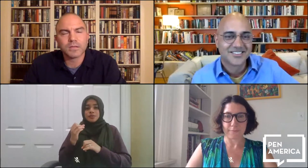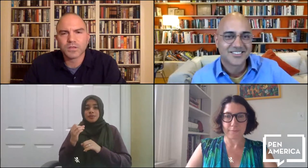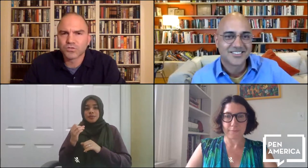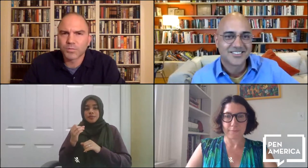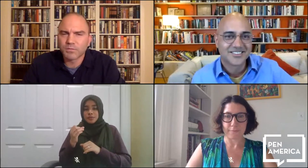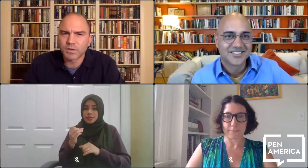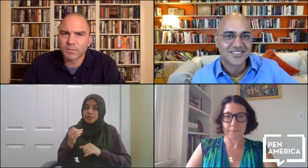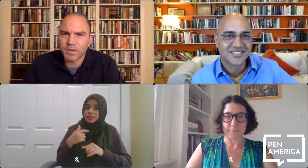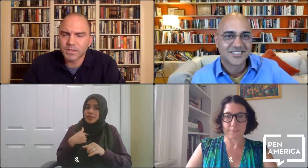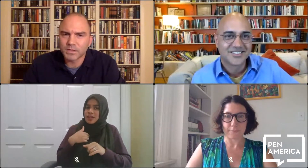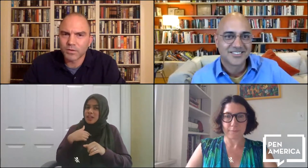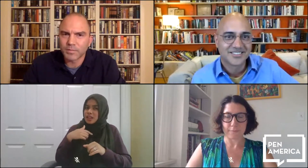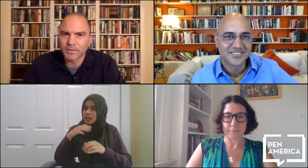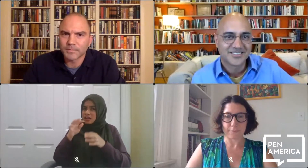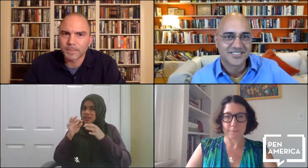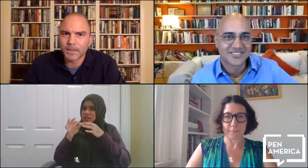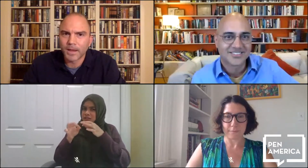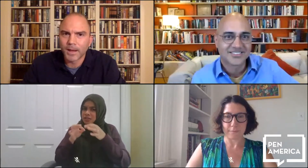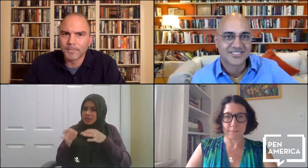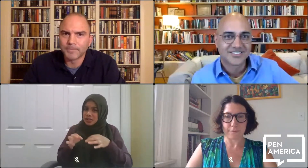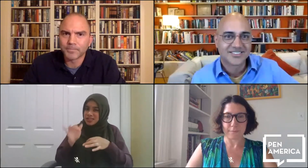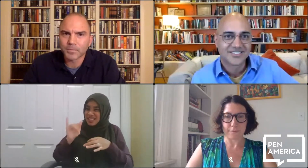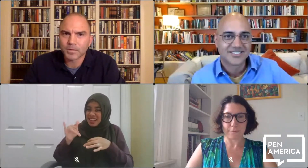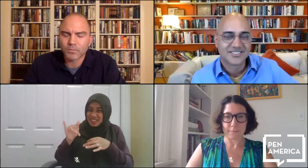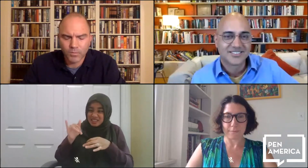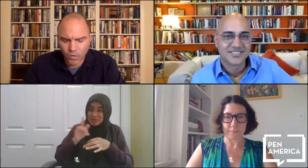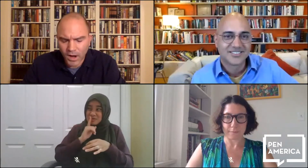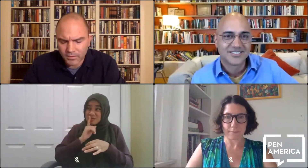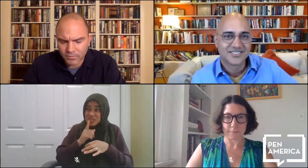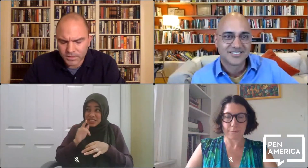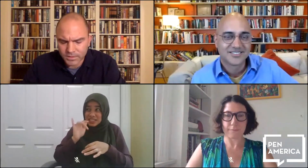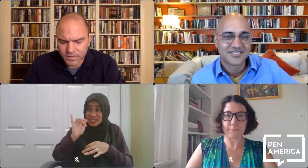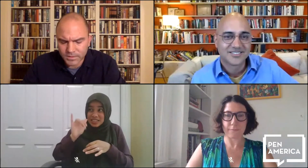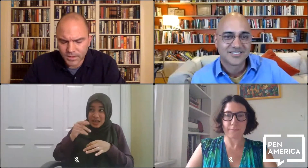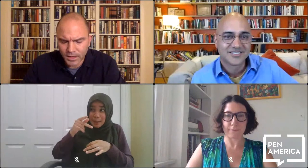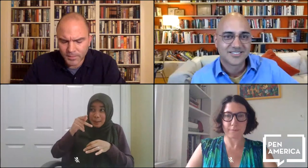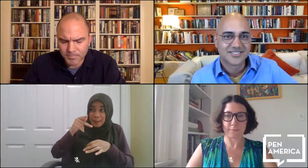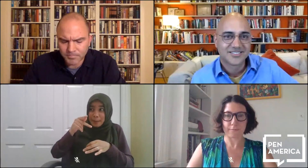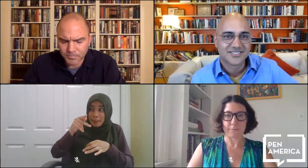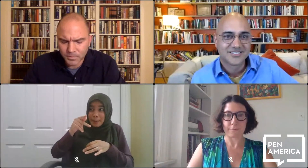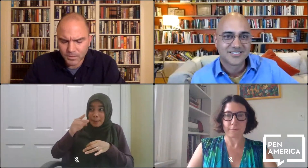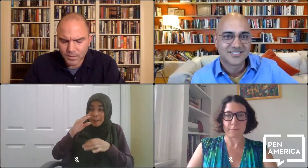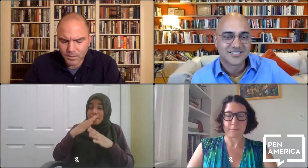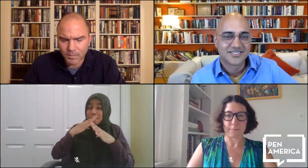is the description of it as a peace agreement. For a variety of reasons.